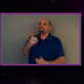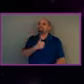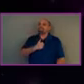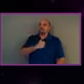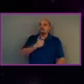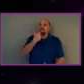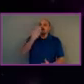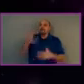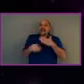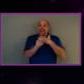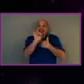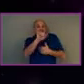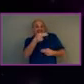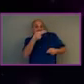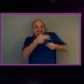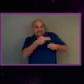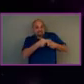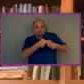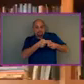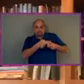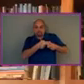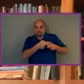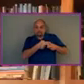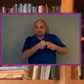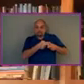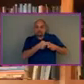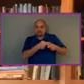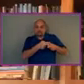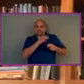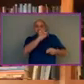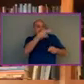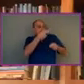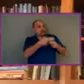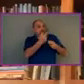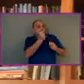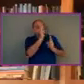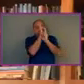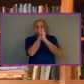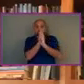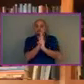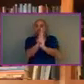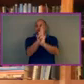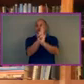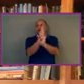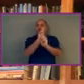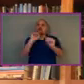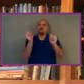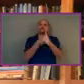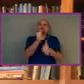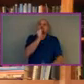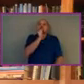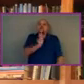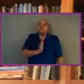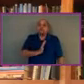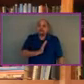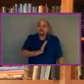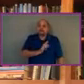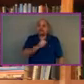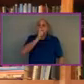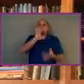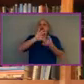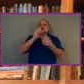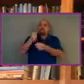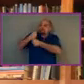that name. The name is in honor of the first woman who was the Olympic